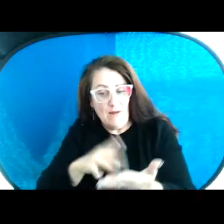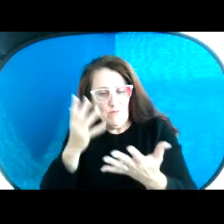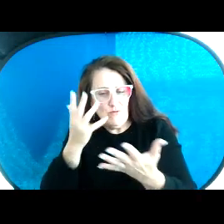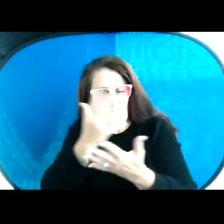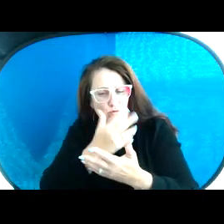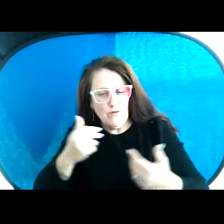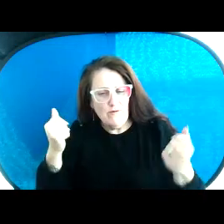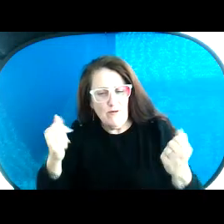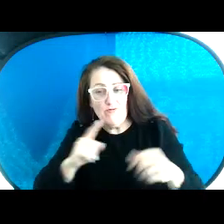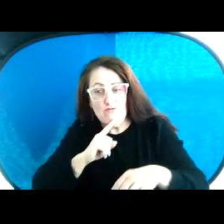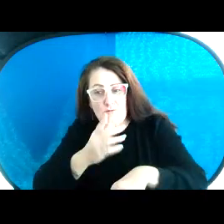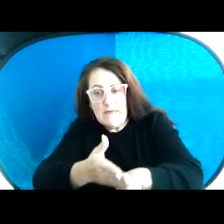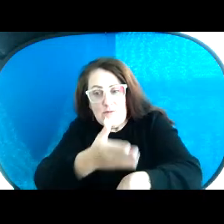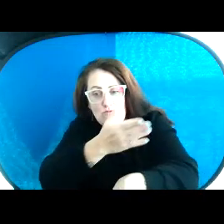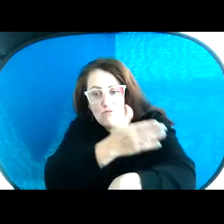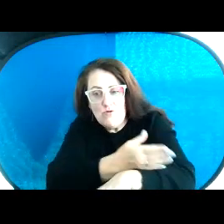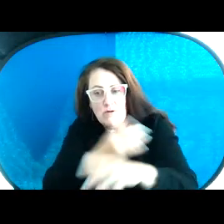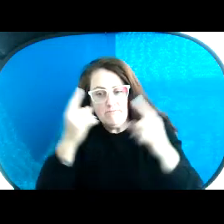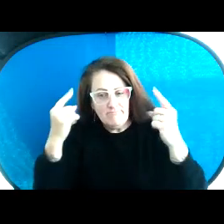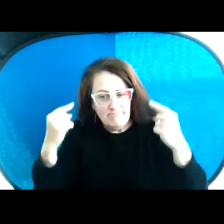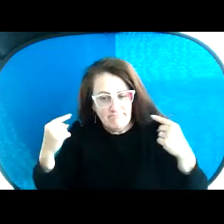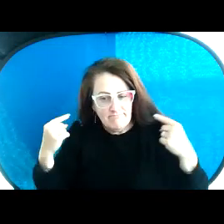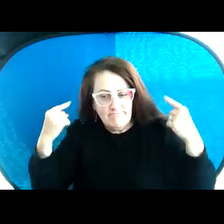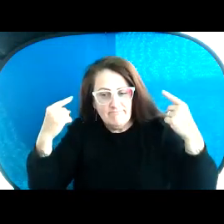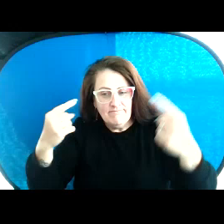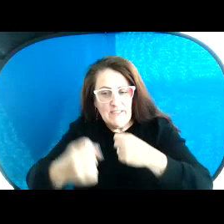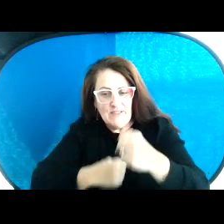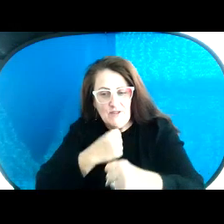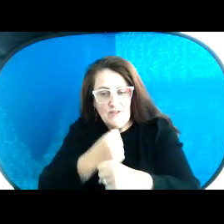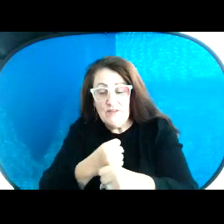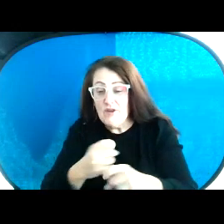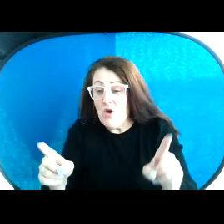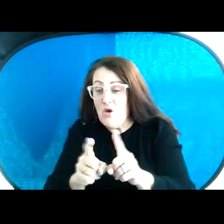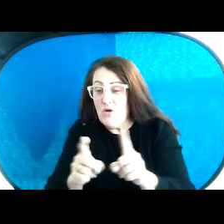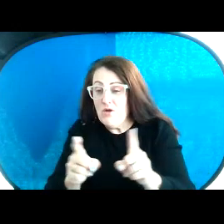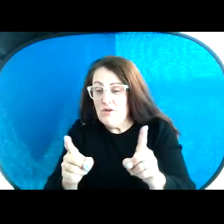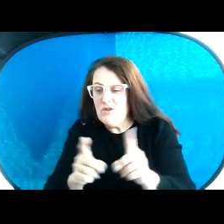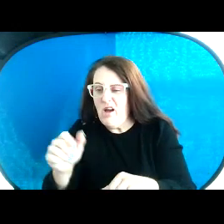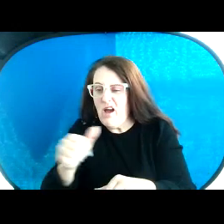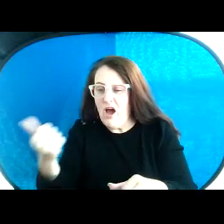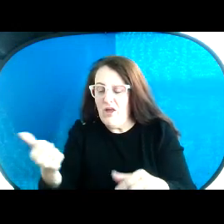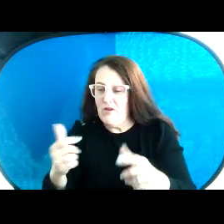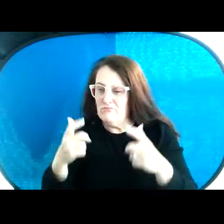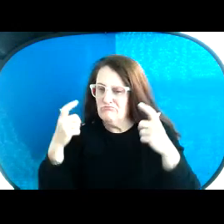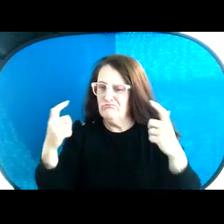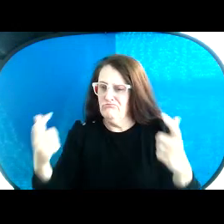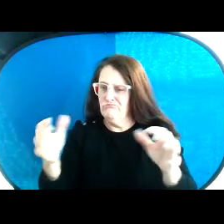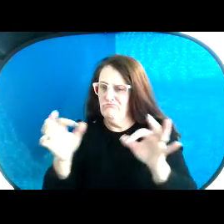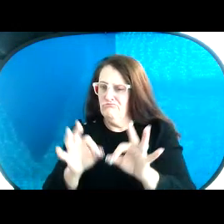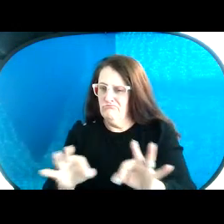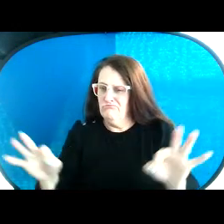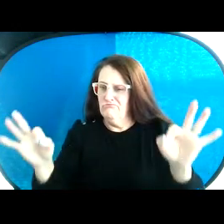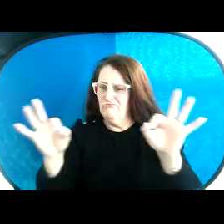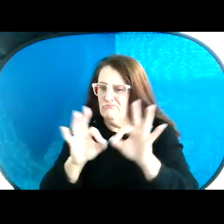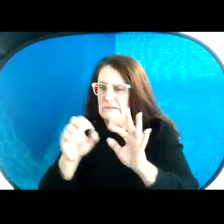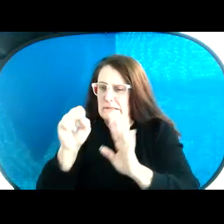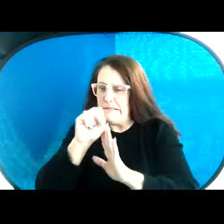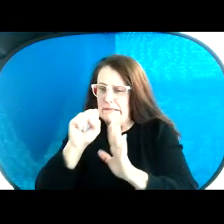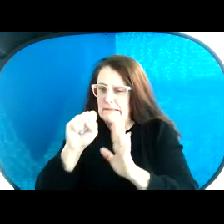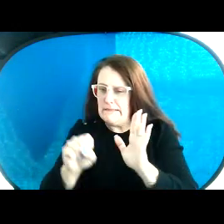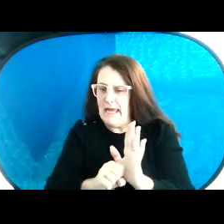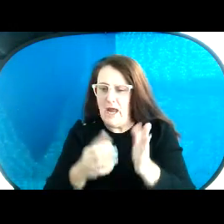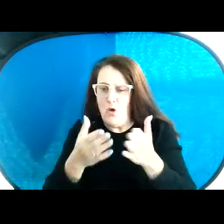make improvements there the last few years, and also other significant regional and statewide transportation projects coming in